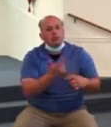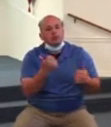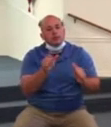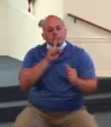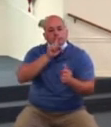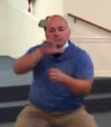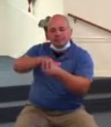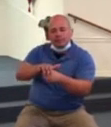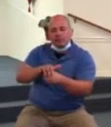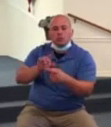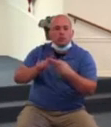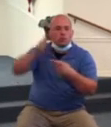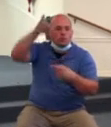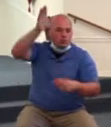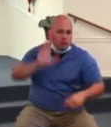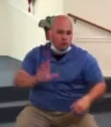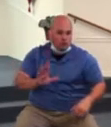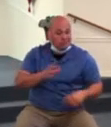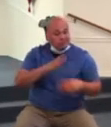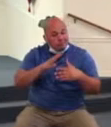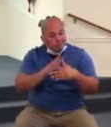what we have with others.